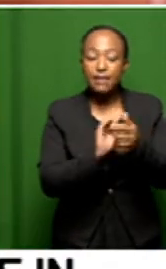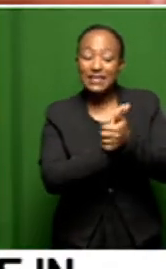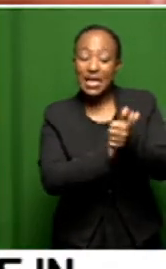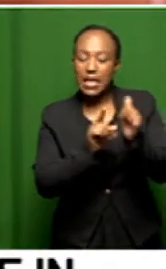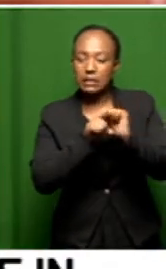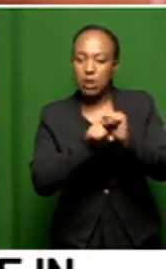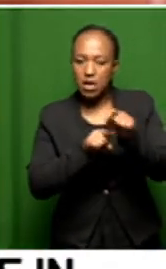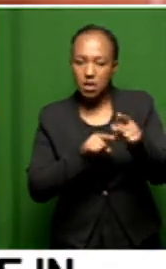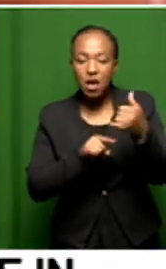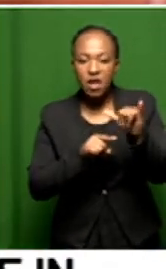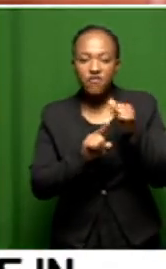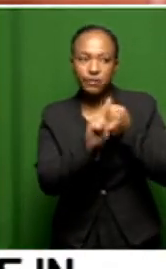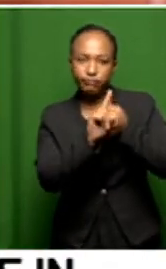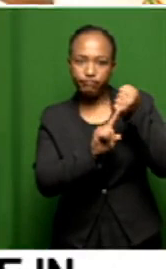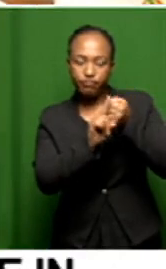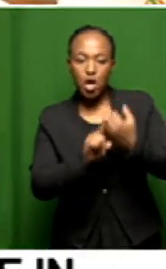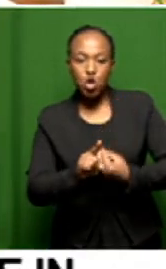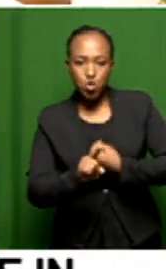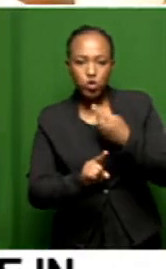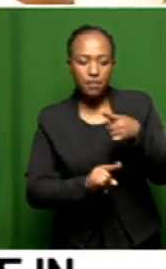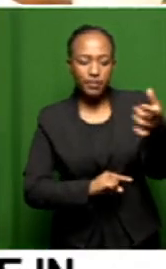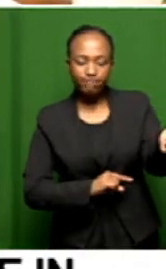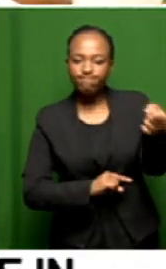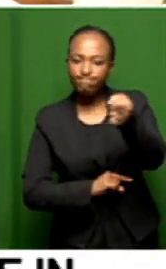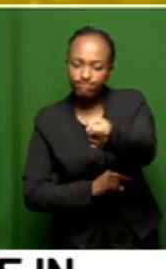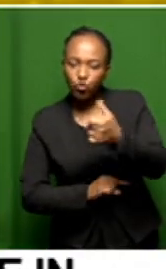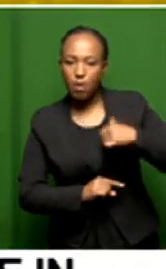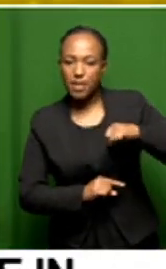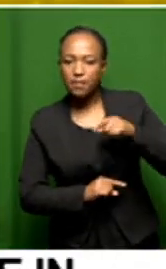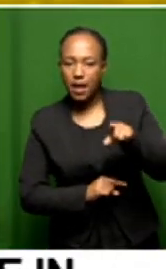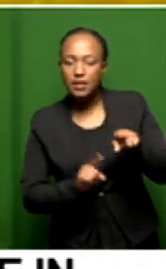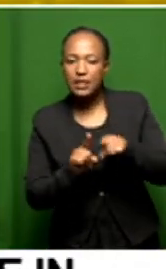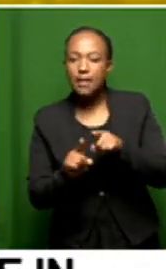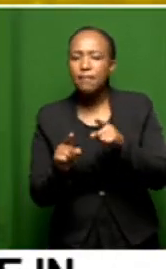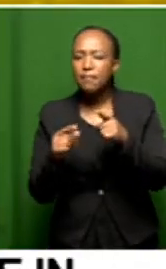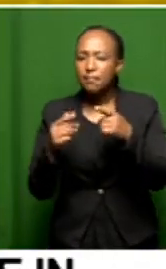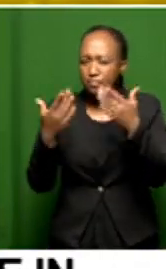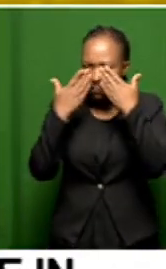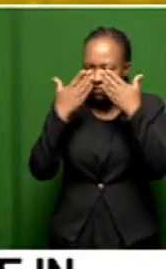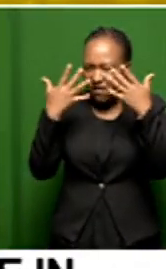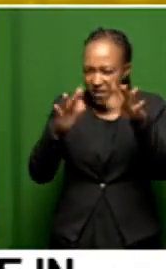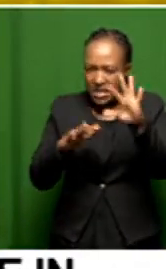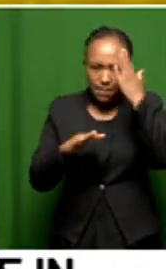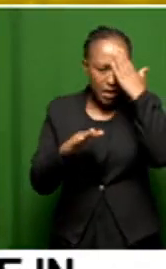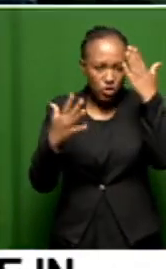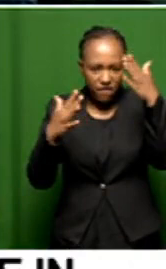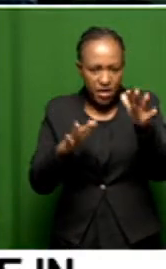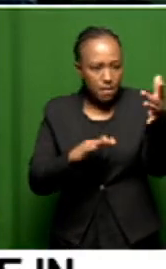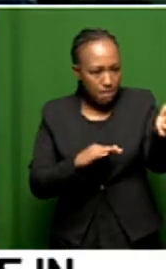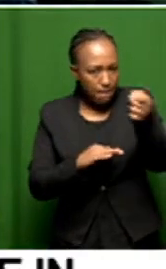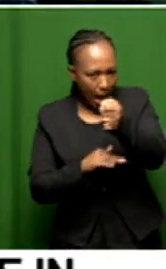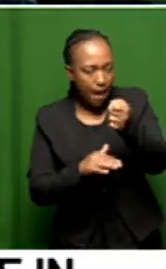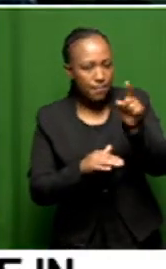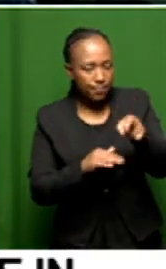that if we push for youths to get absorbed in municipalities, or graduates to get absorbed in municipalities, that is